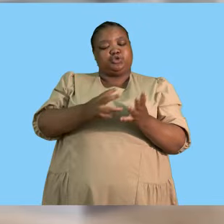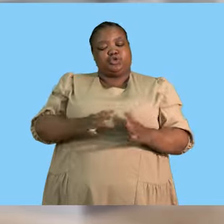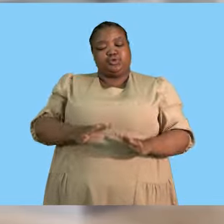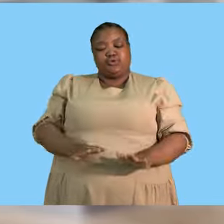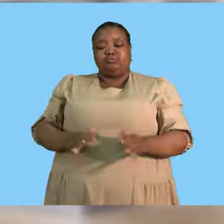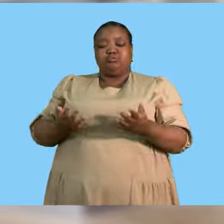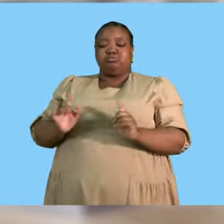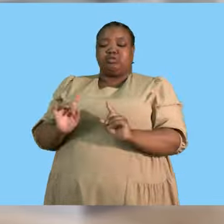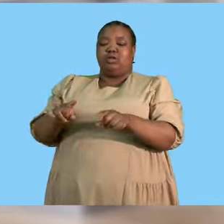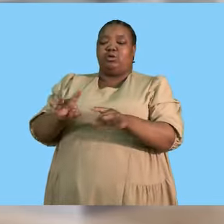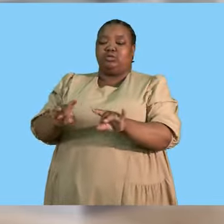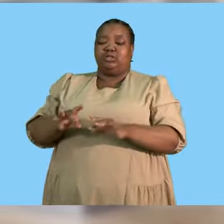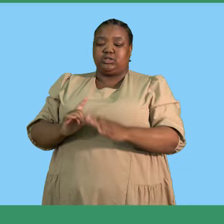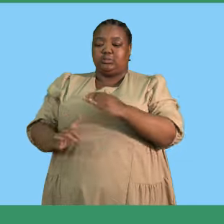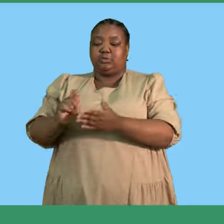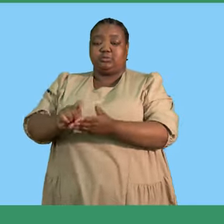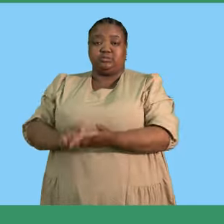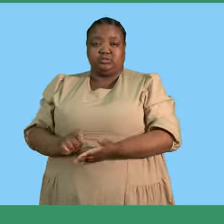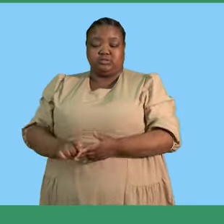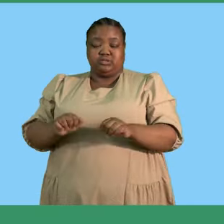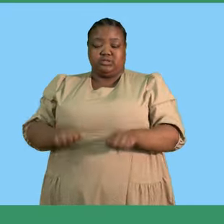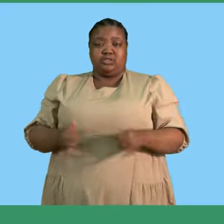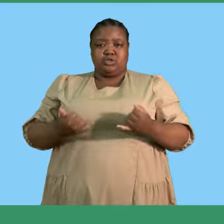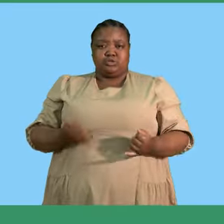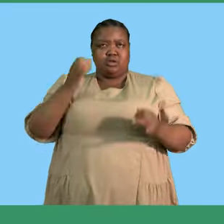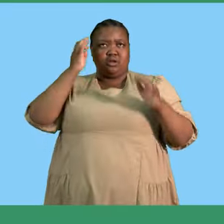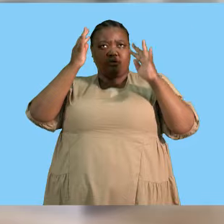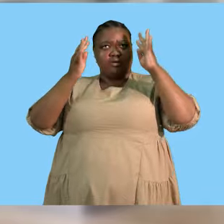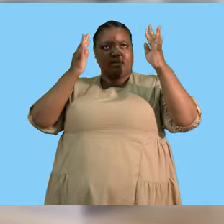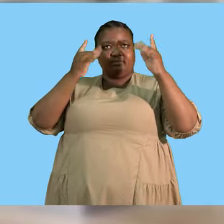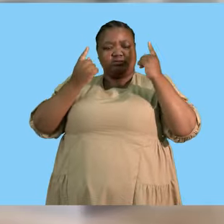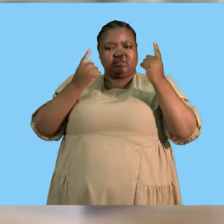write, you can now apply creative thinking to say, how can